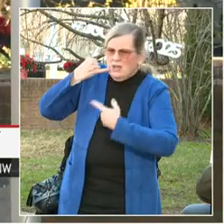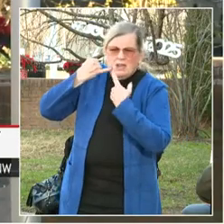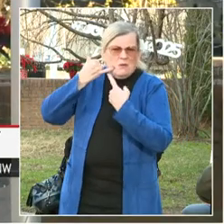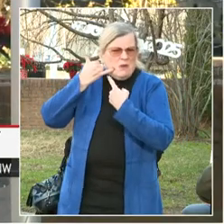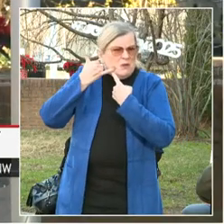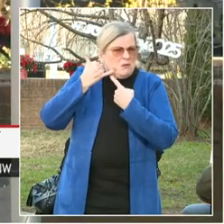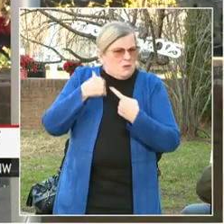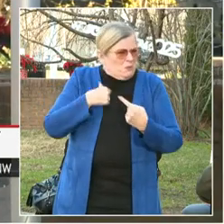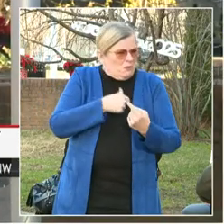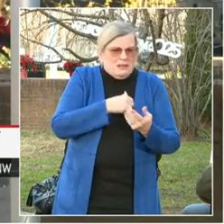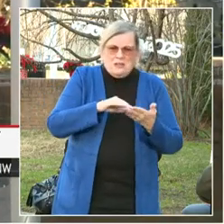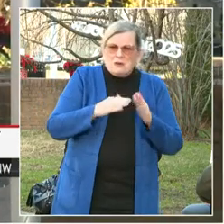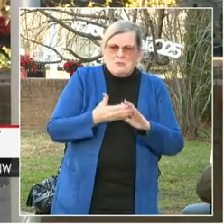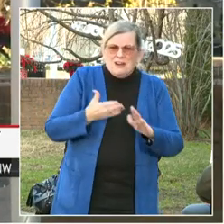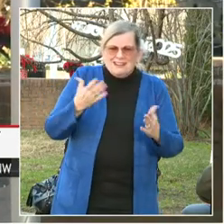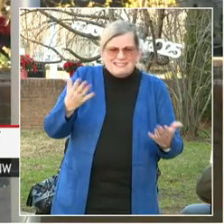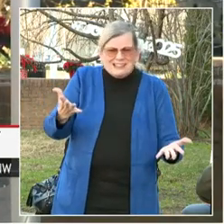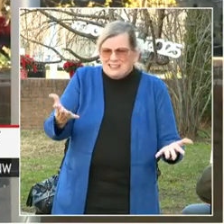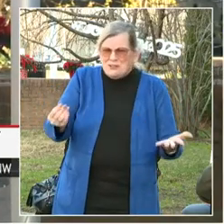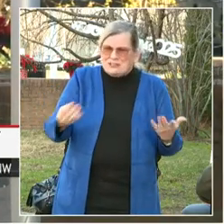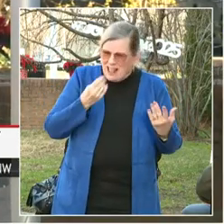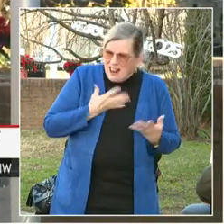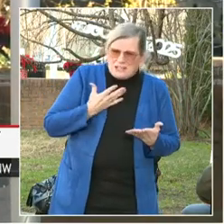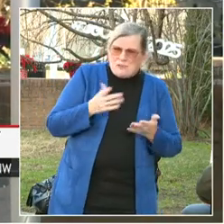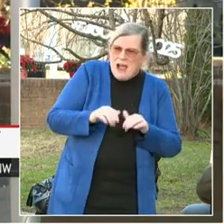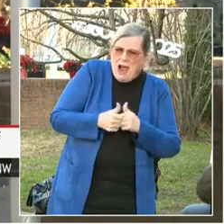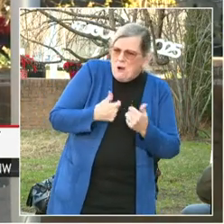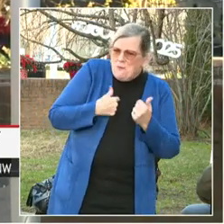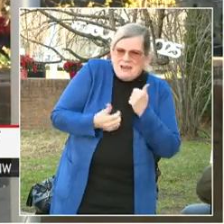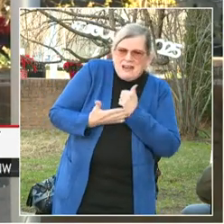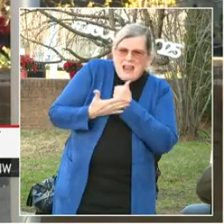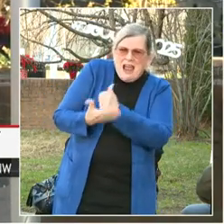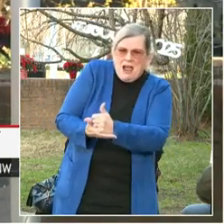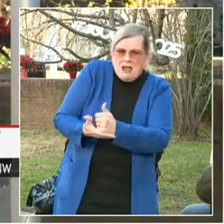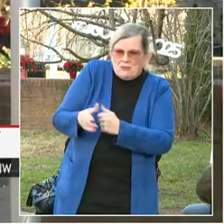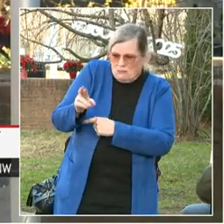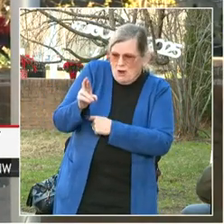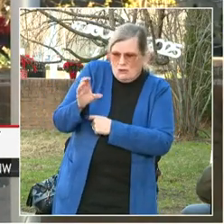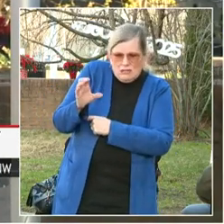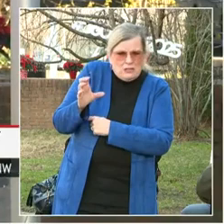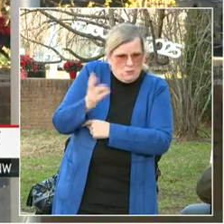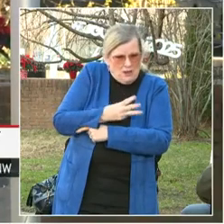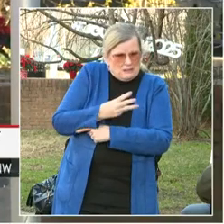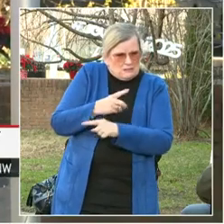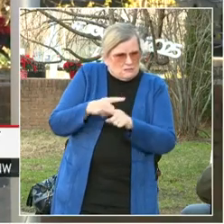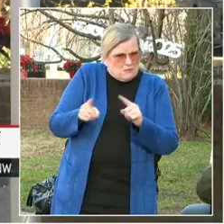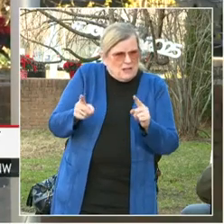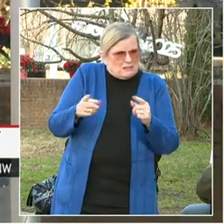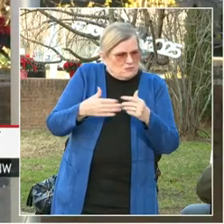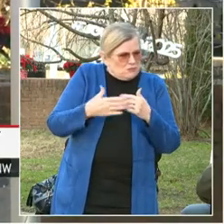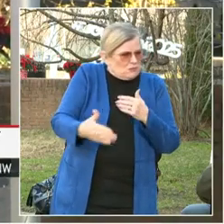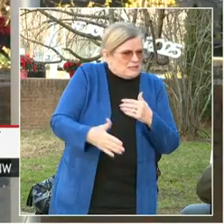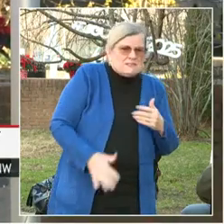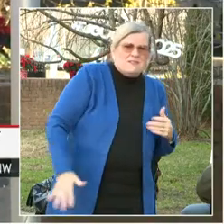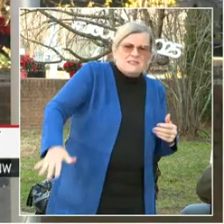going to help not only Rock Creek area, but the rest of